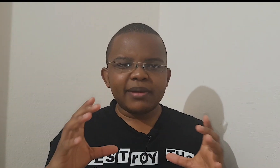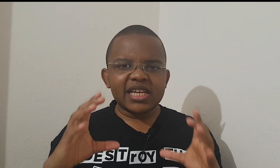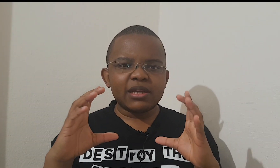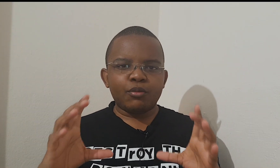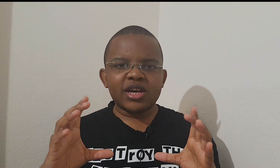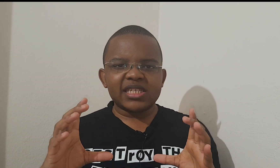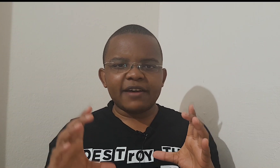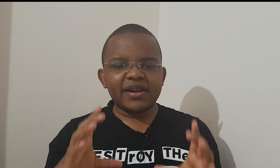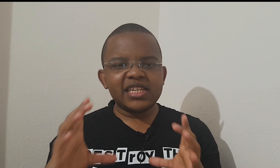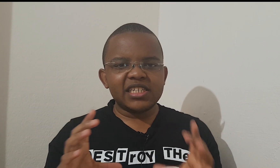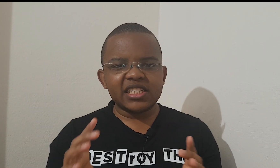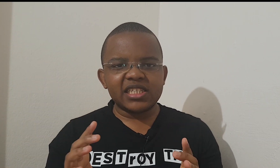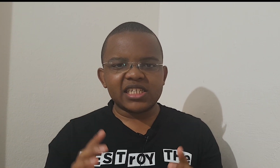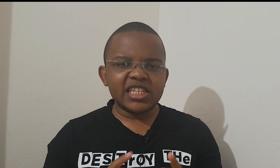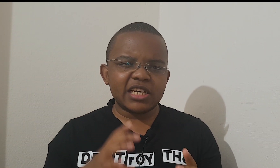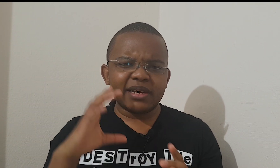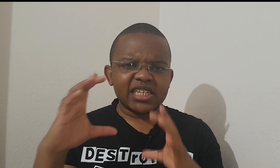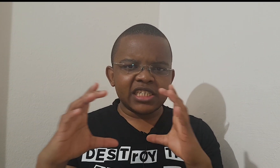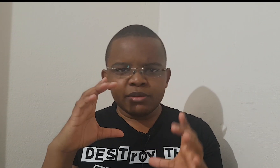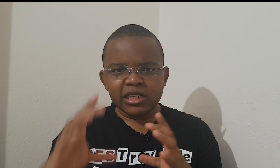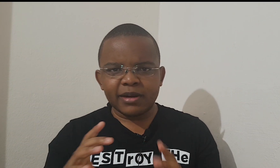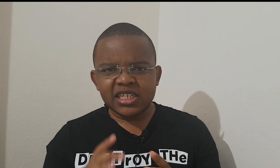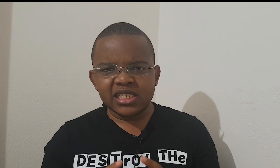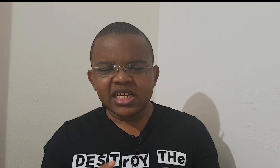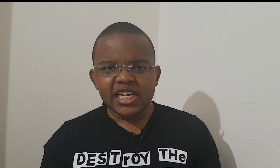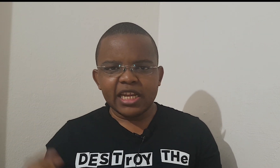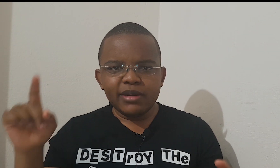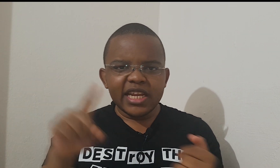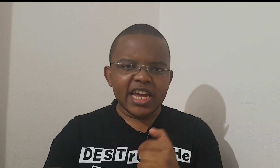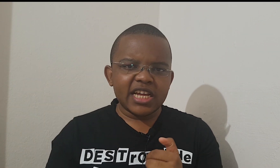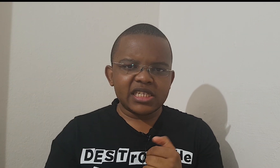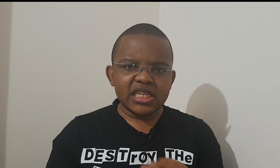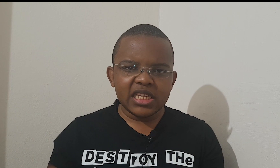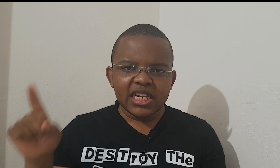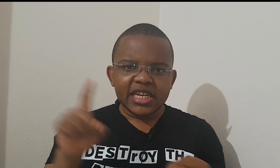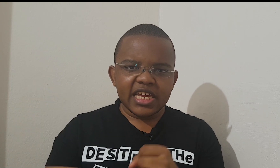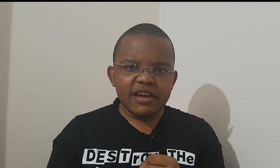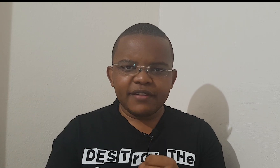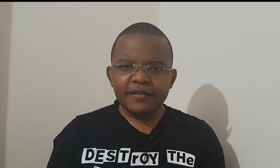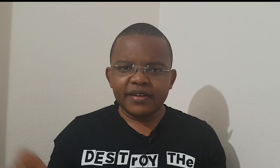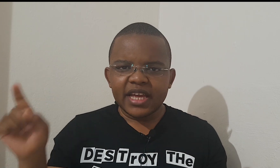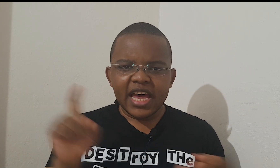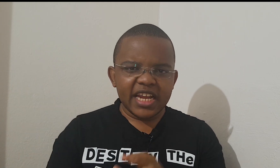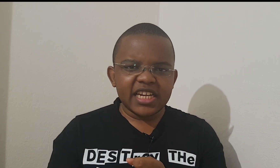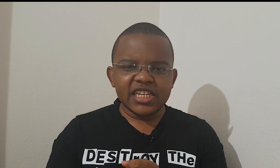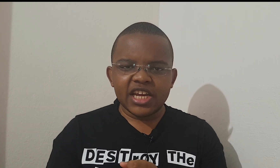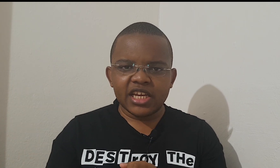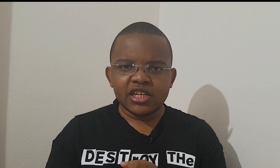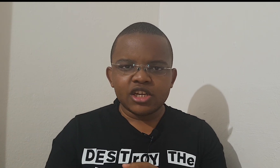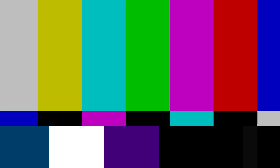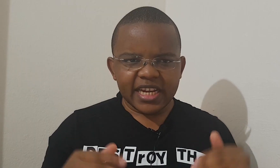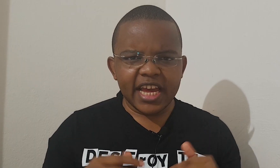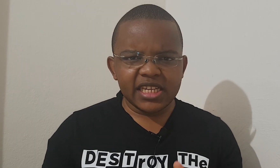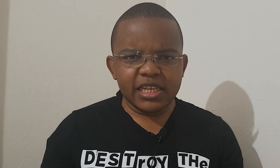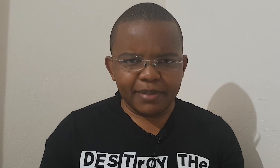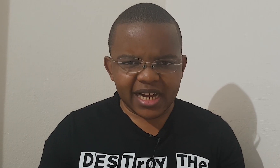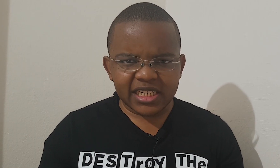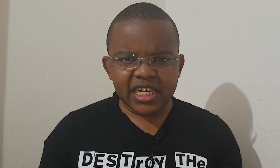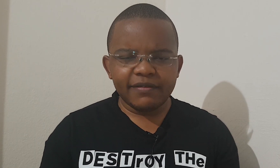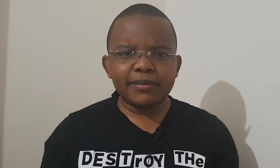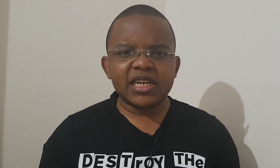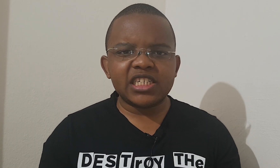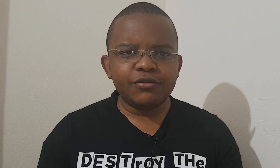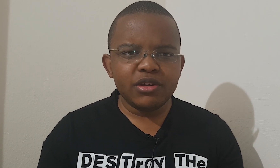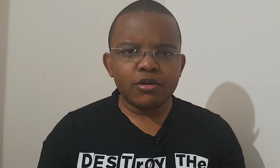I'll summarize the points I find interesting stated by the three major parties, namely the ANC, the EFF, and the DA. The ANC